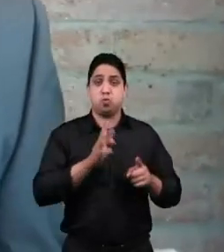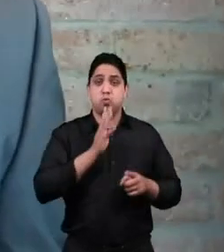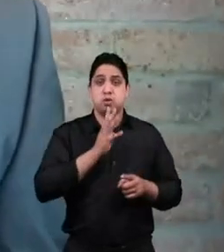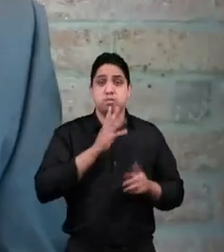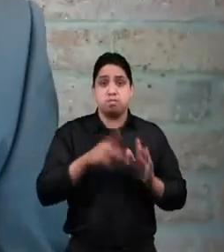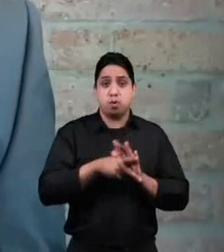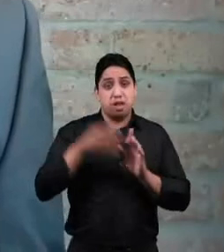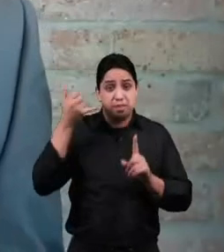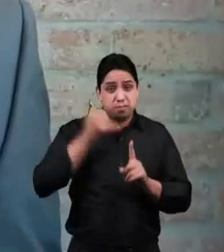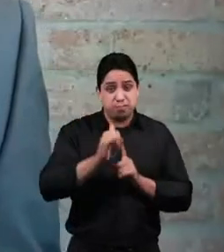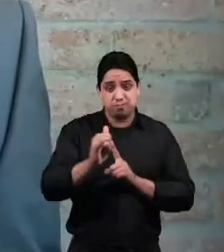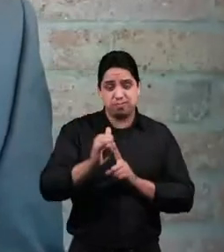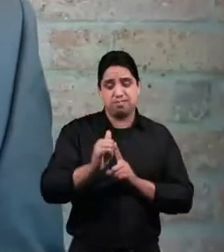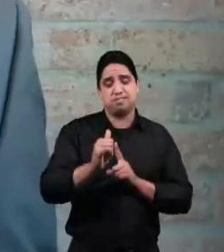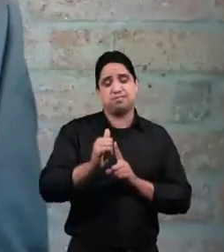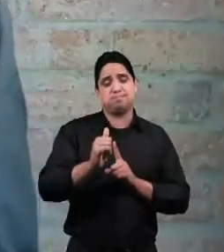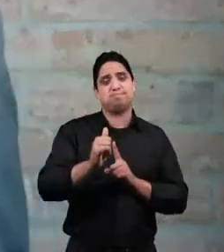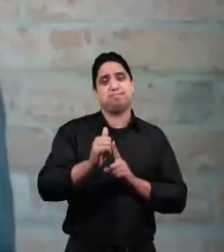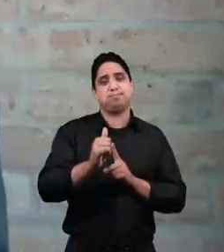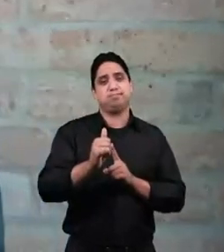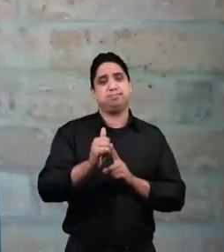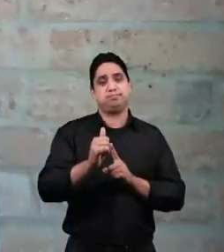but the knowledge of the prophecy